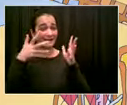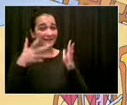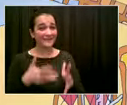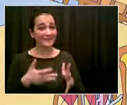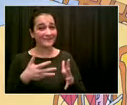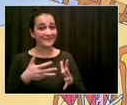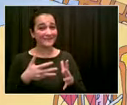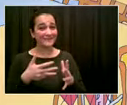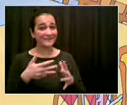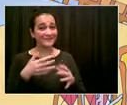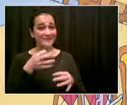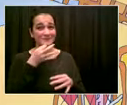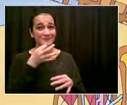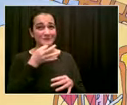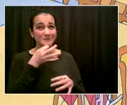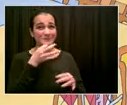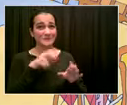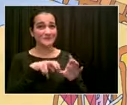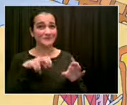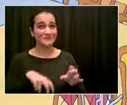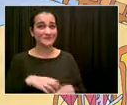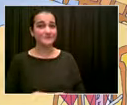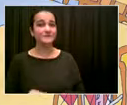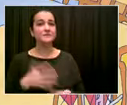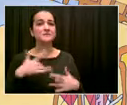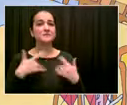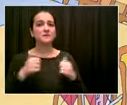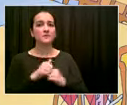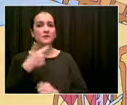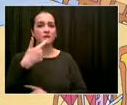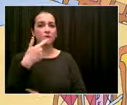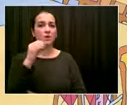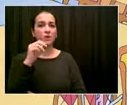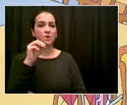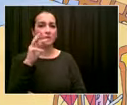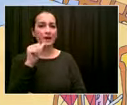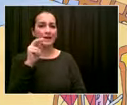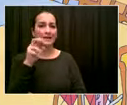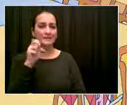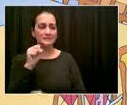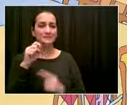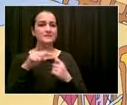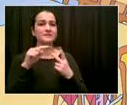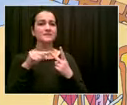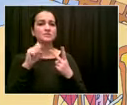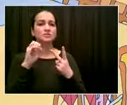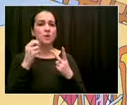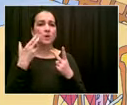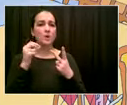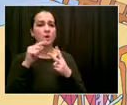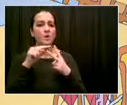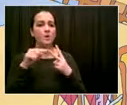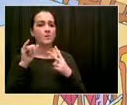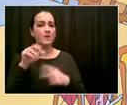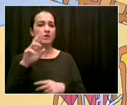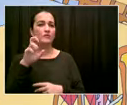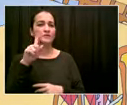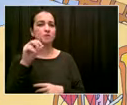they will get the council support by the end of the year, and how important is that for your legacy? Great question, Emma.